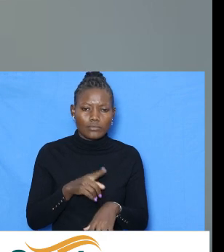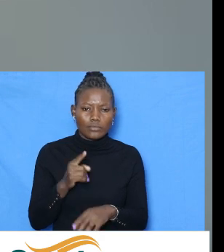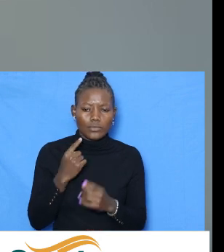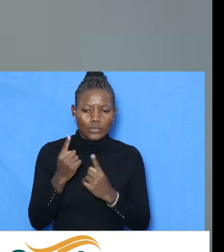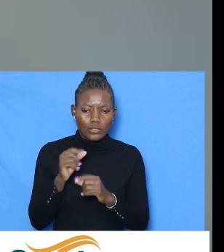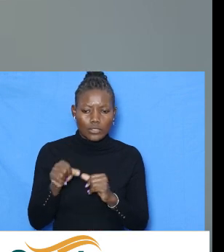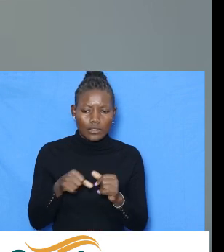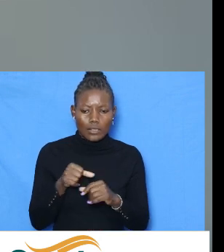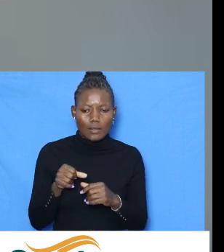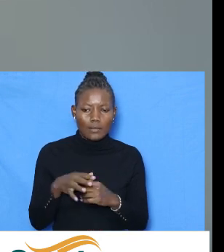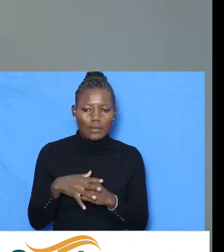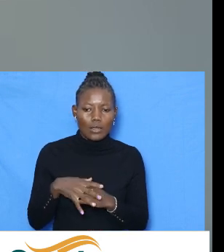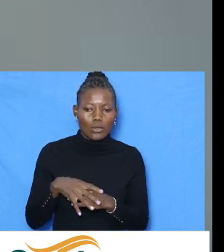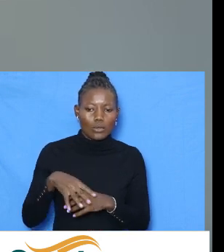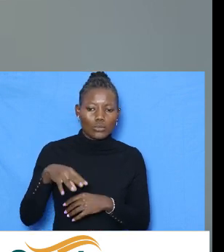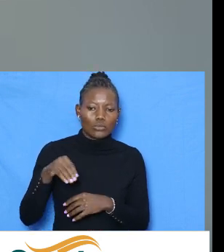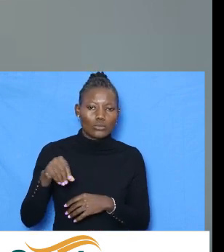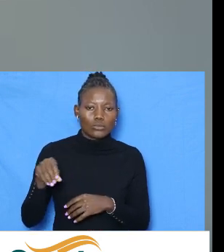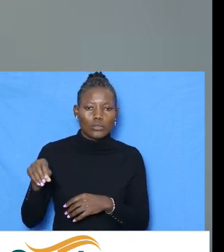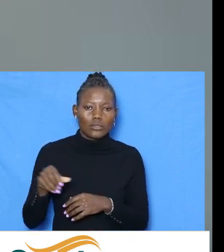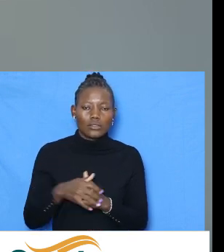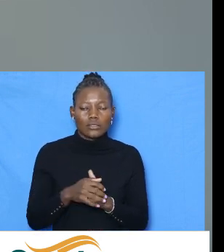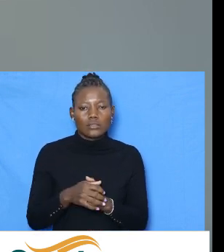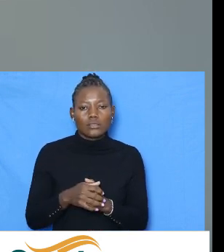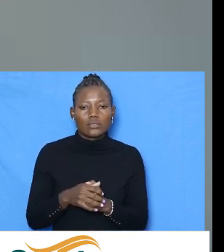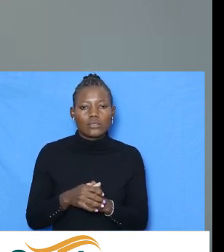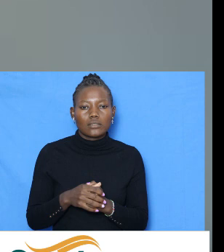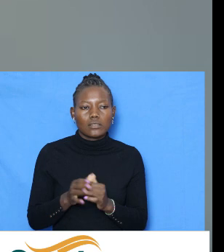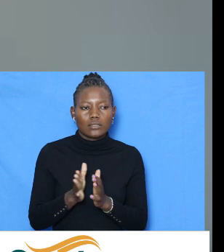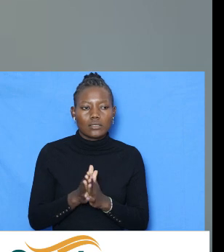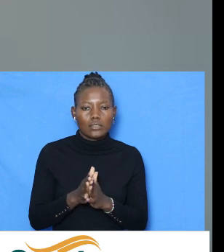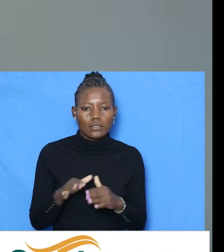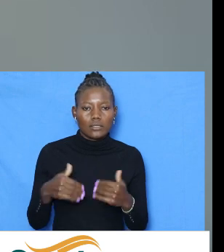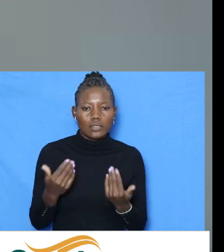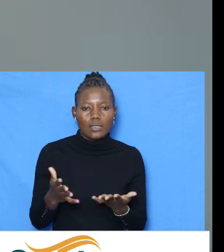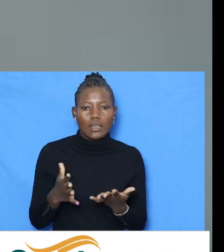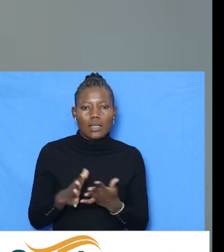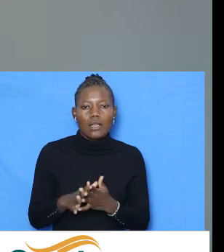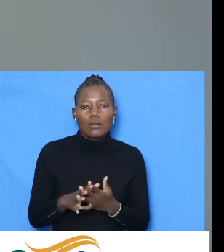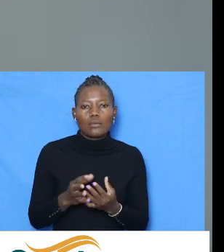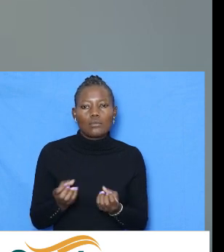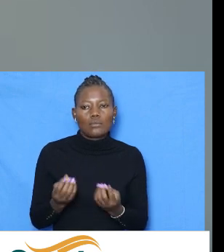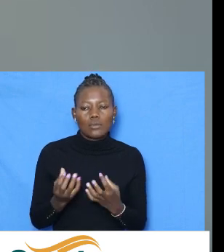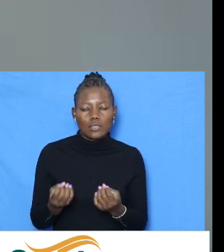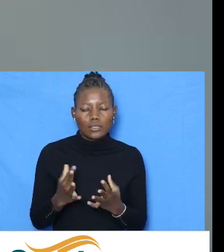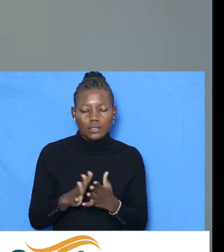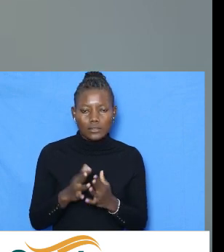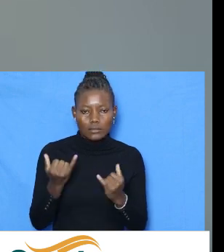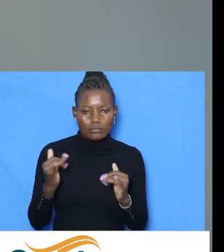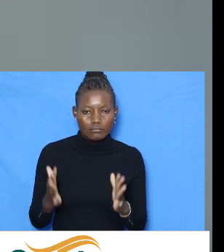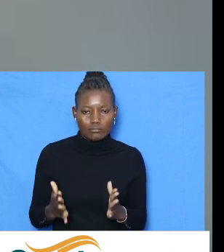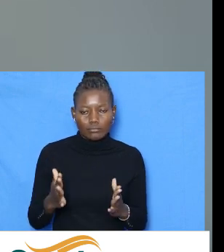quantities, it would depend with the athletes themselves. So the athletes themselves being that